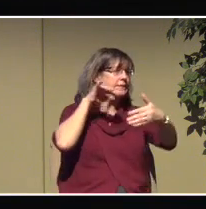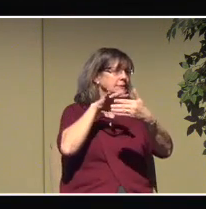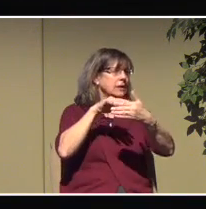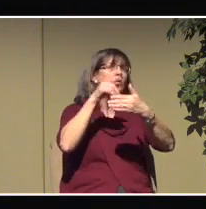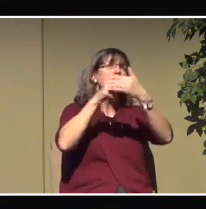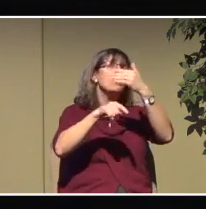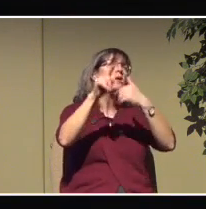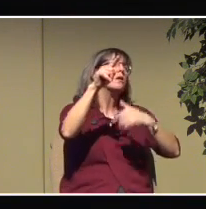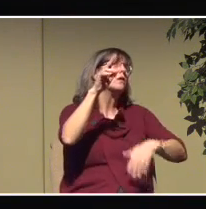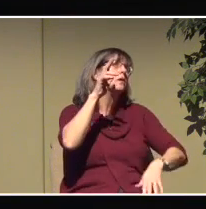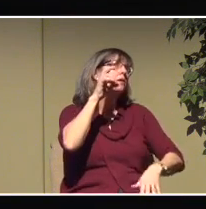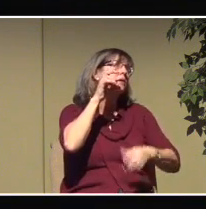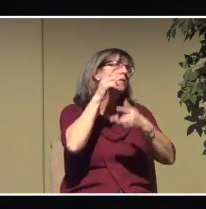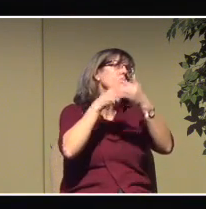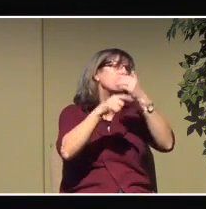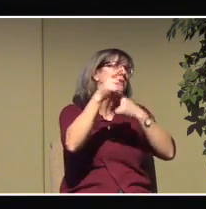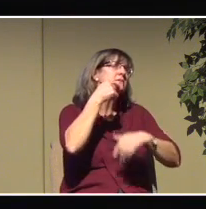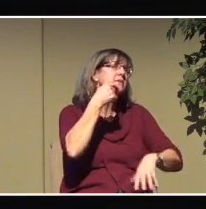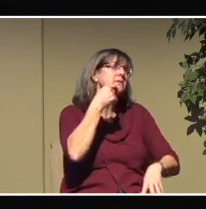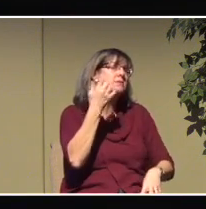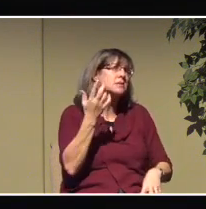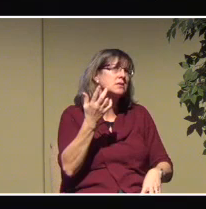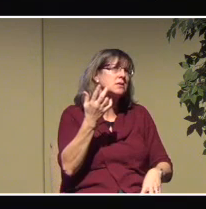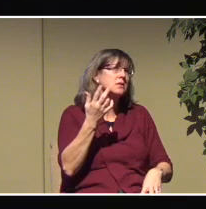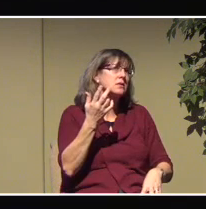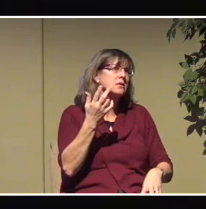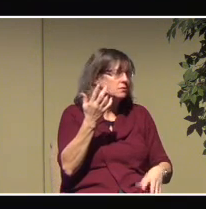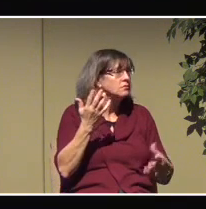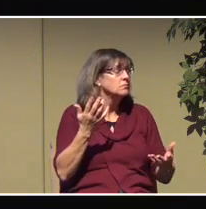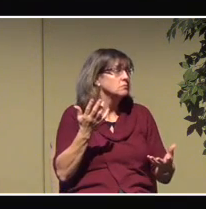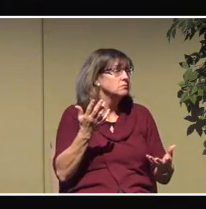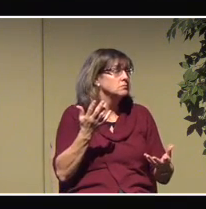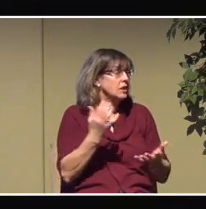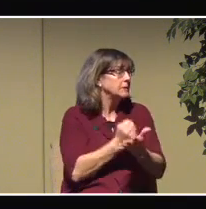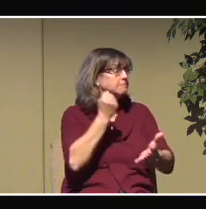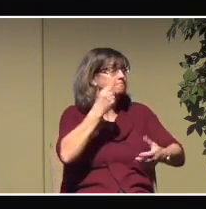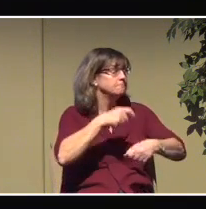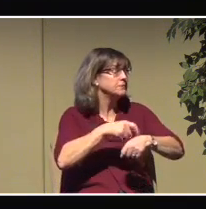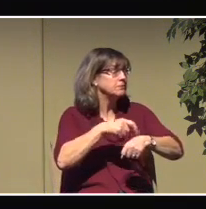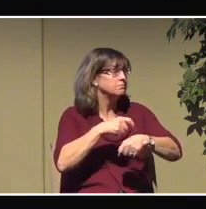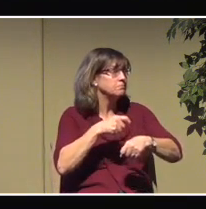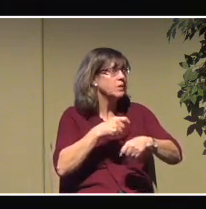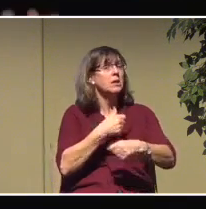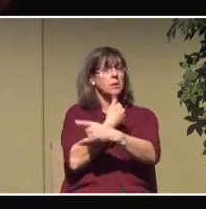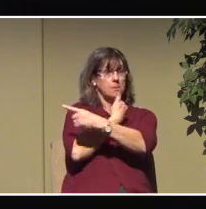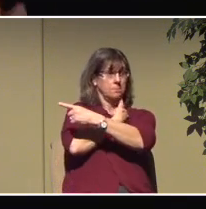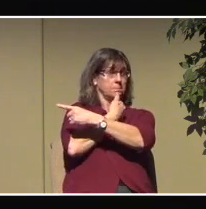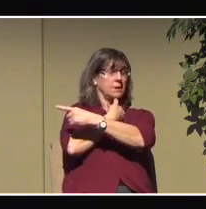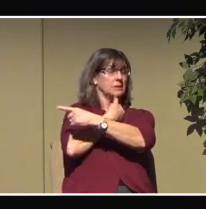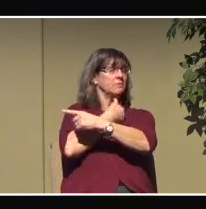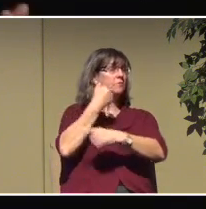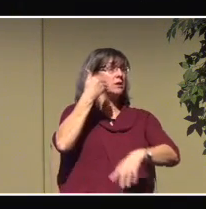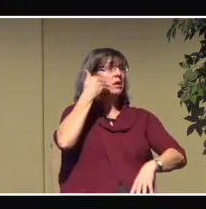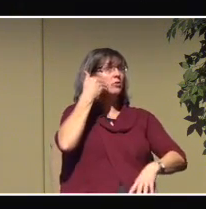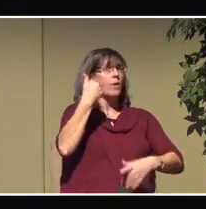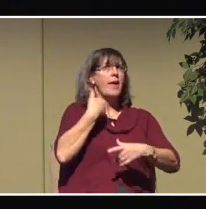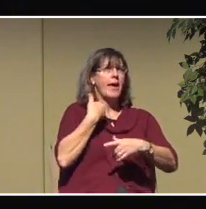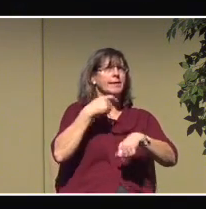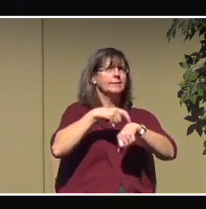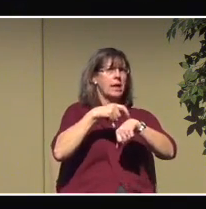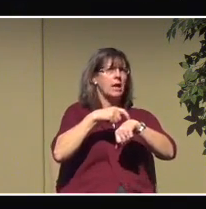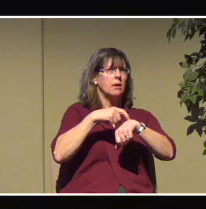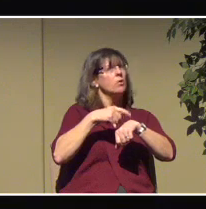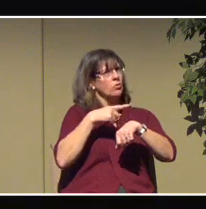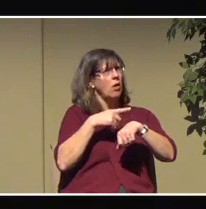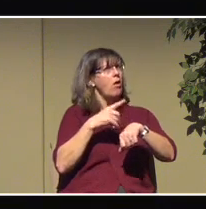I know for myself, when my life changed after Willow Creek, that there was a period of time, it was quite a long